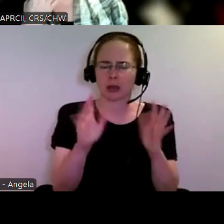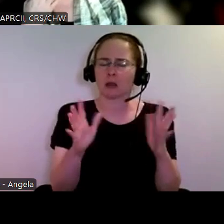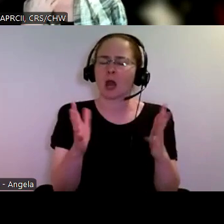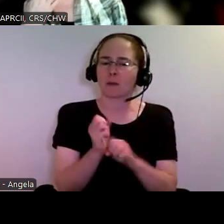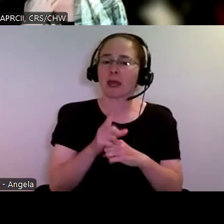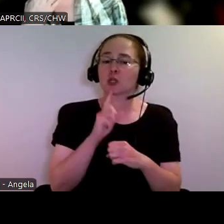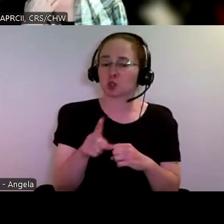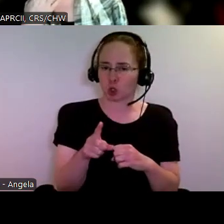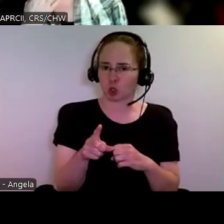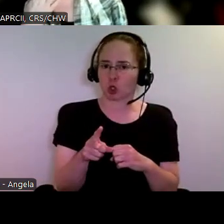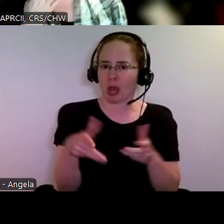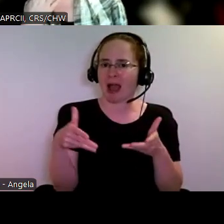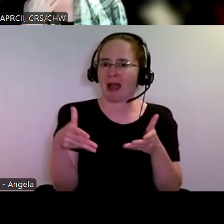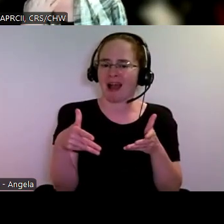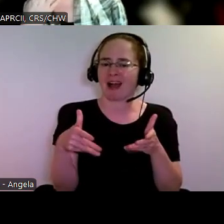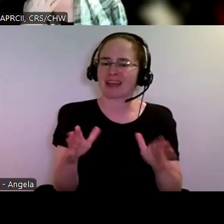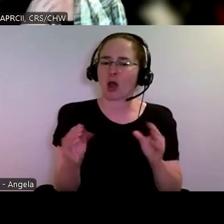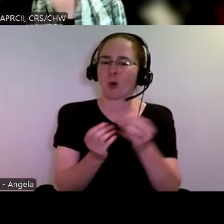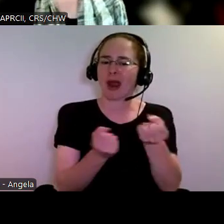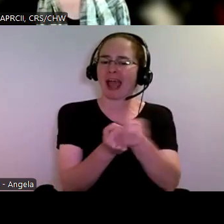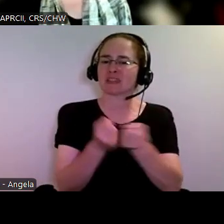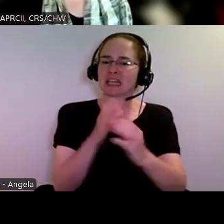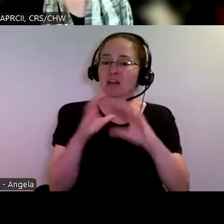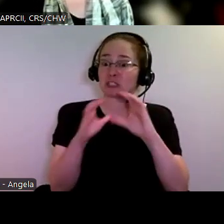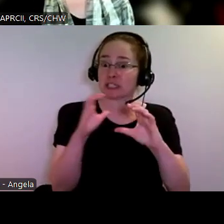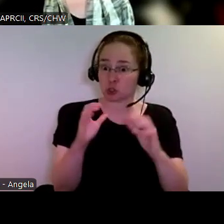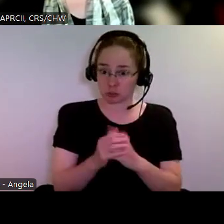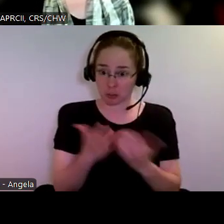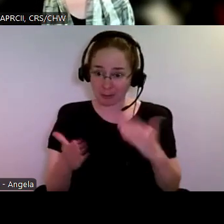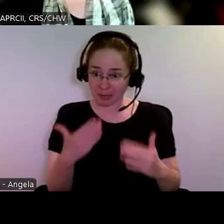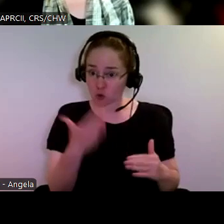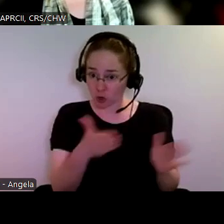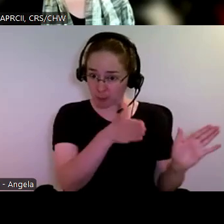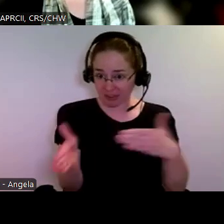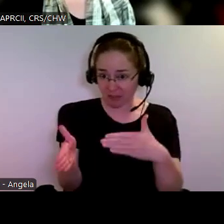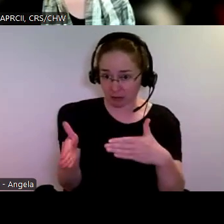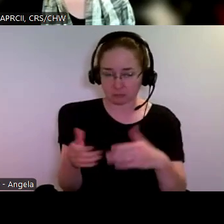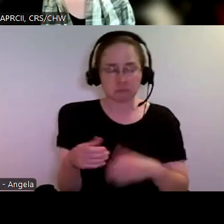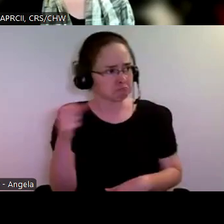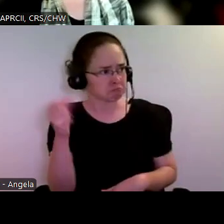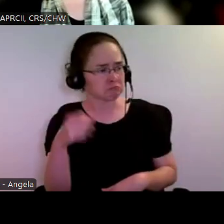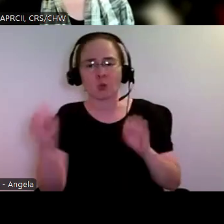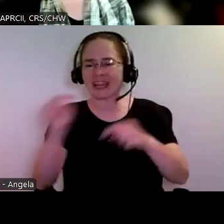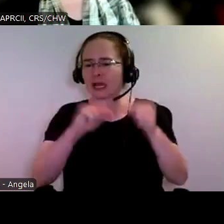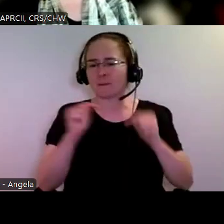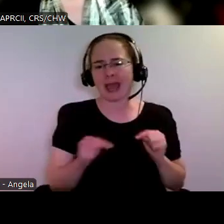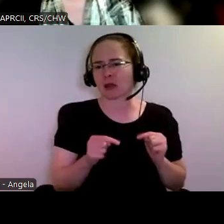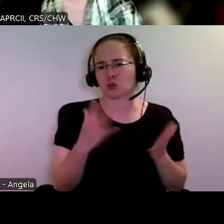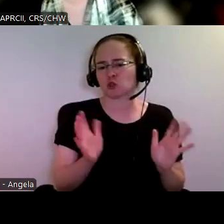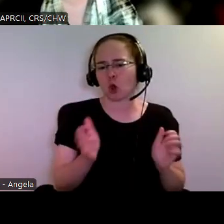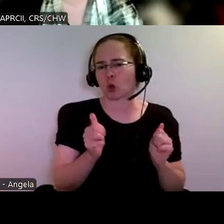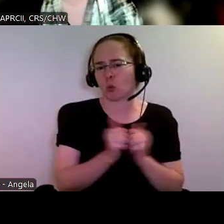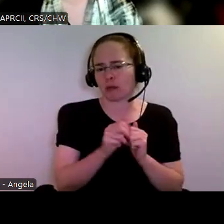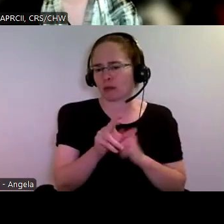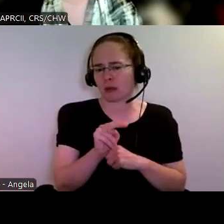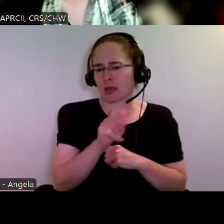give space to the advocacy conversation, and I'm wondering if that may be a good place for us to pivot. Let's do it, because we can always come back and talk to